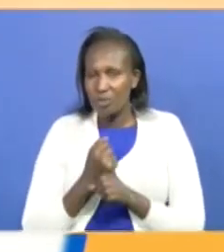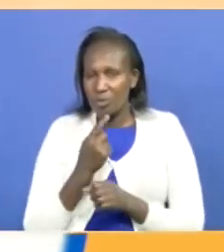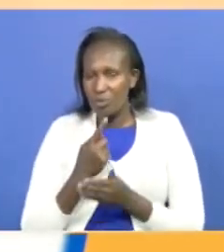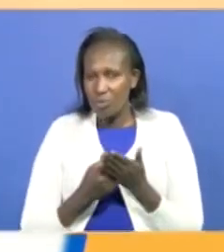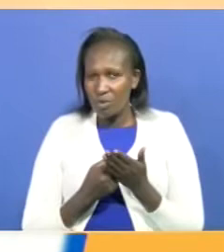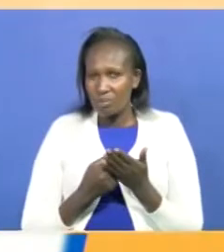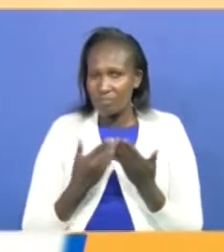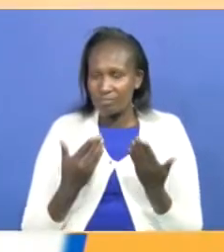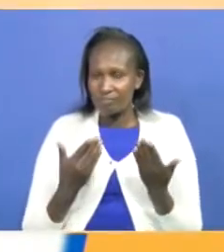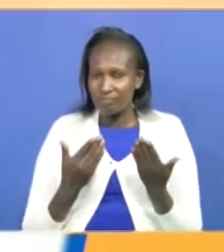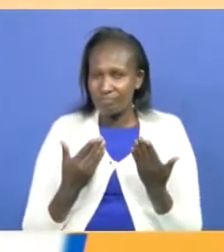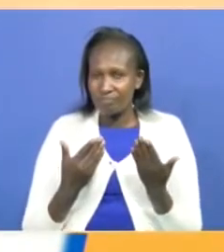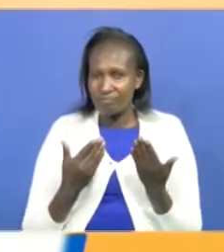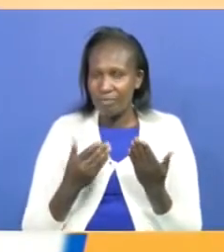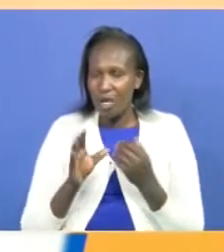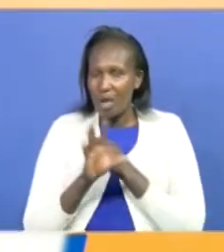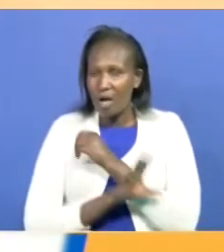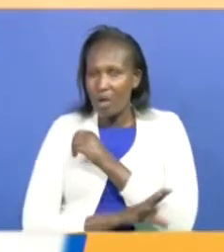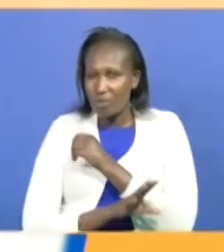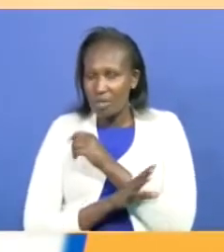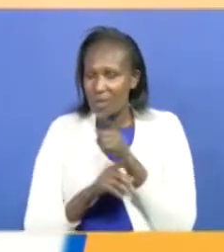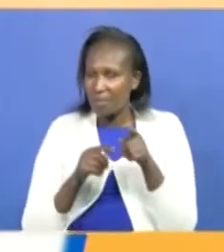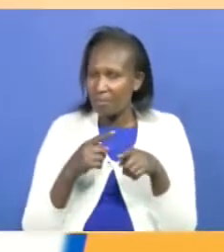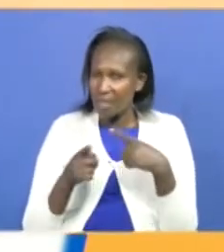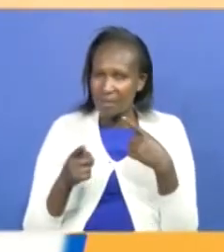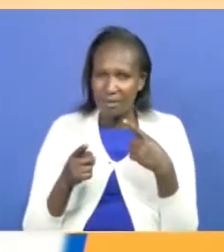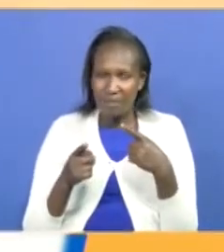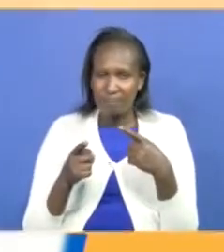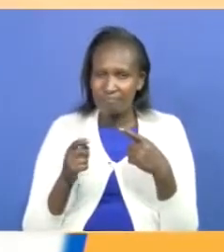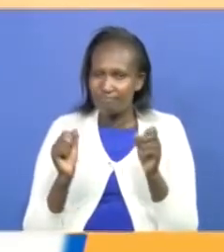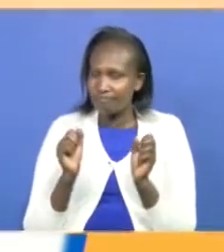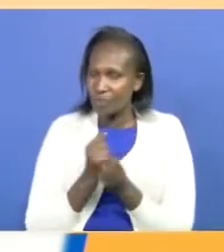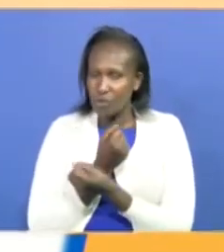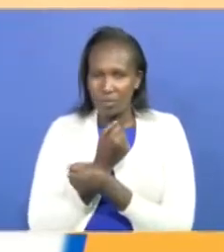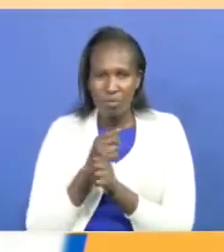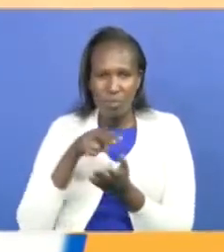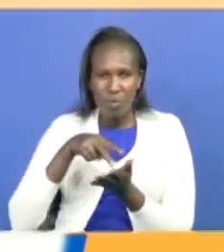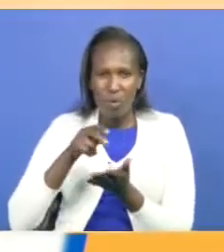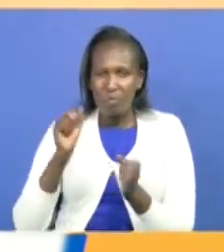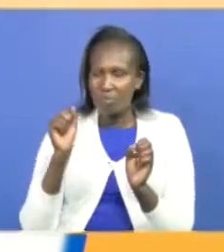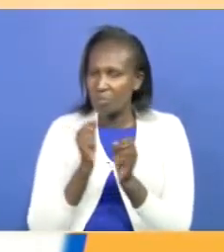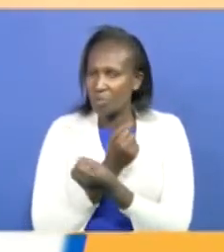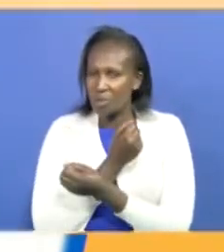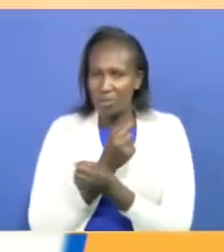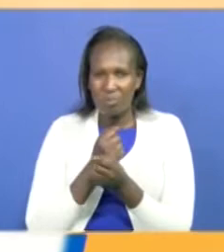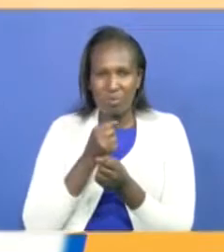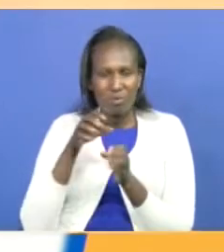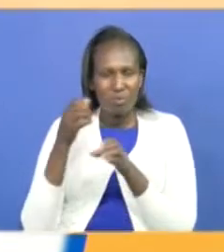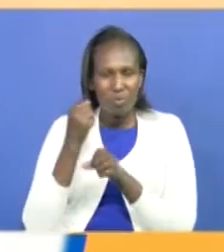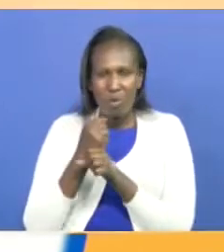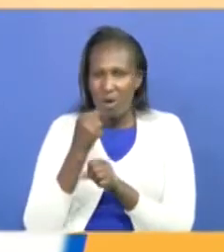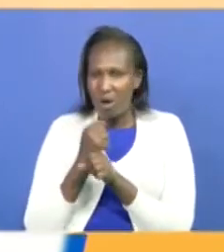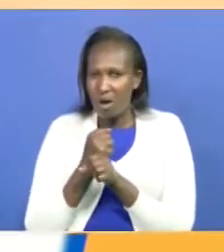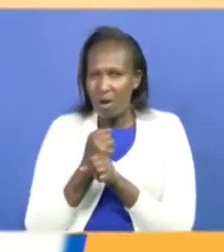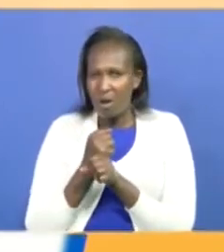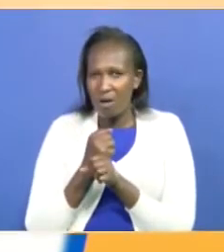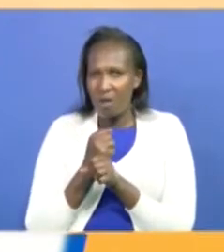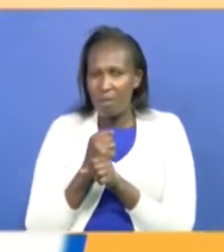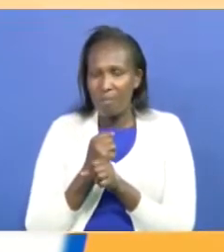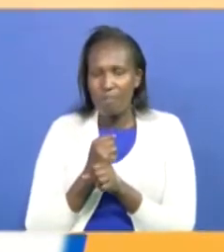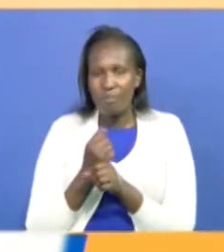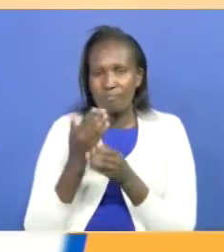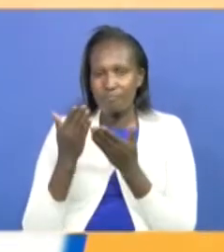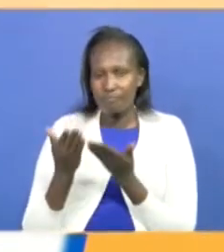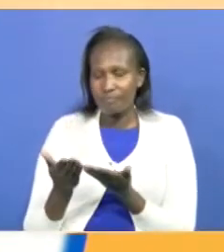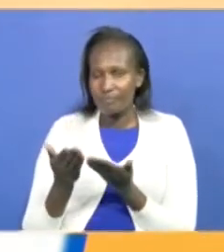for my country, but currently I can't walk, I can't stand, I can't do anything on my own. I'm just